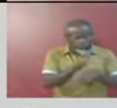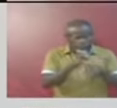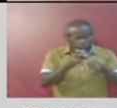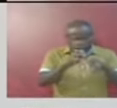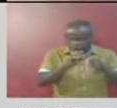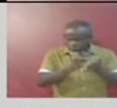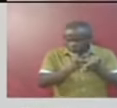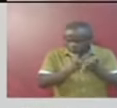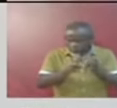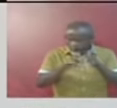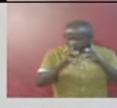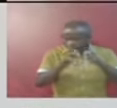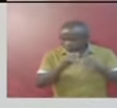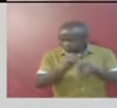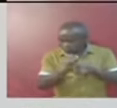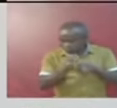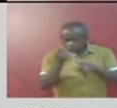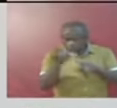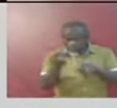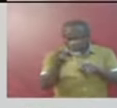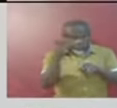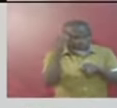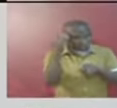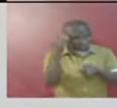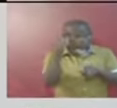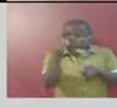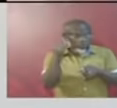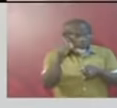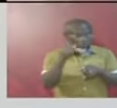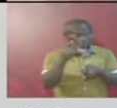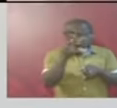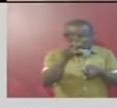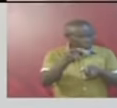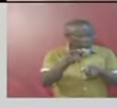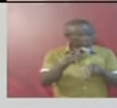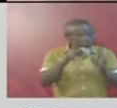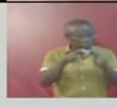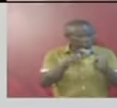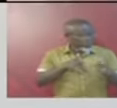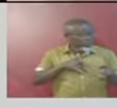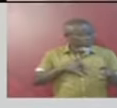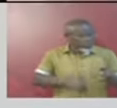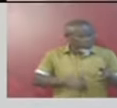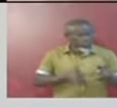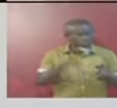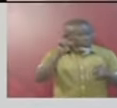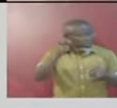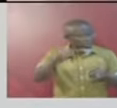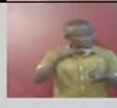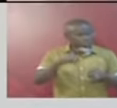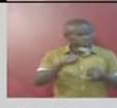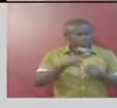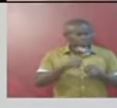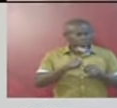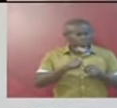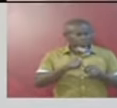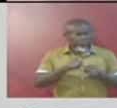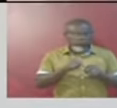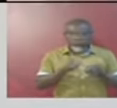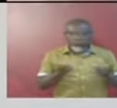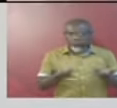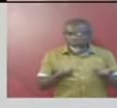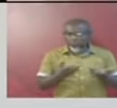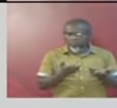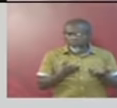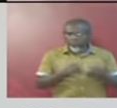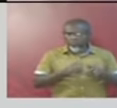levels of anxiety disorders as well as depressive disorders. So that's anecdotal at this stage because I haven't compared